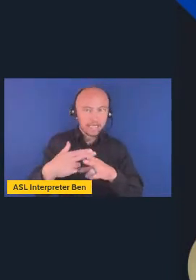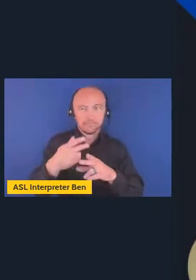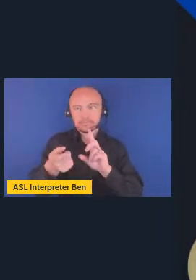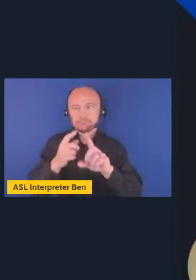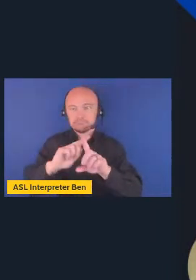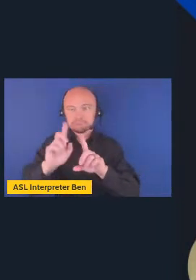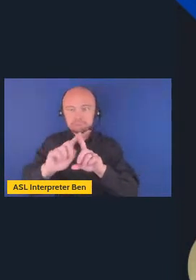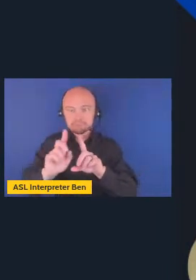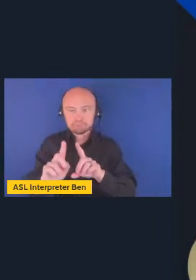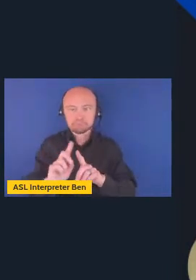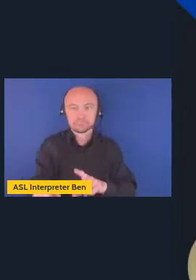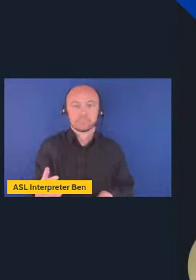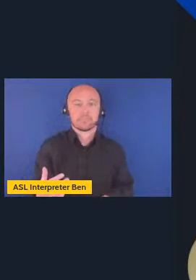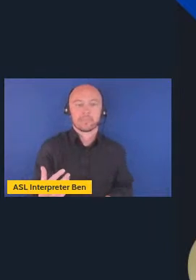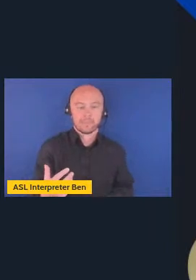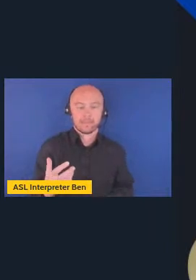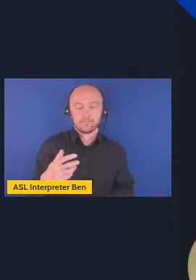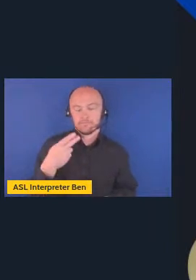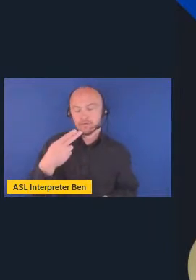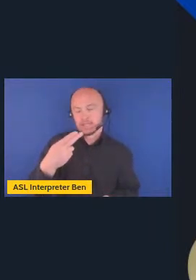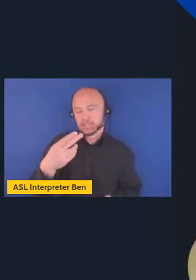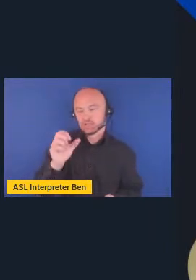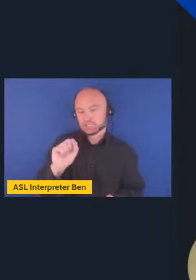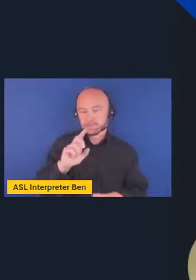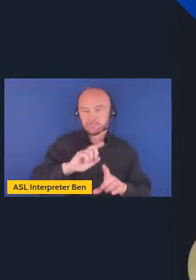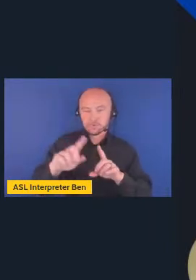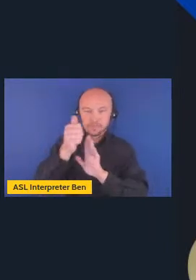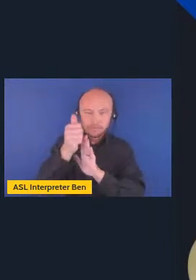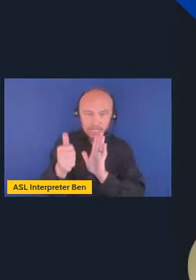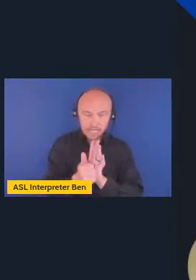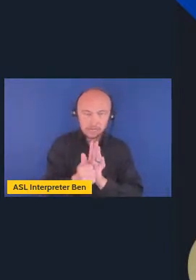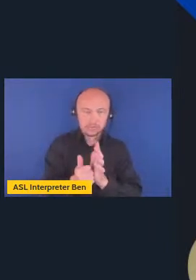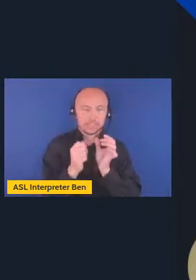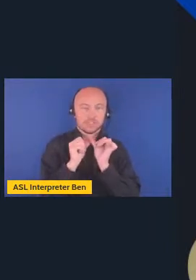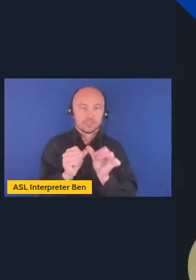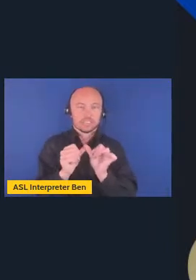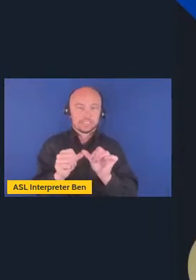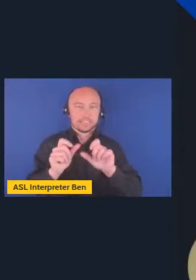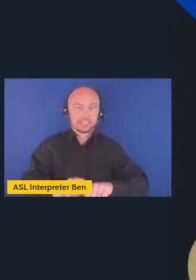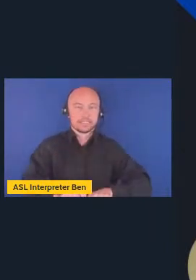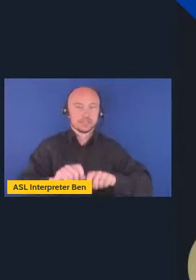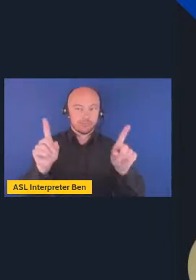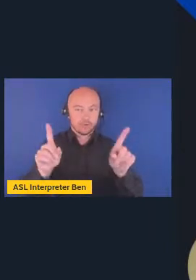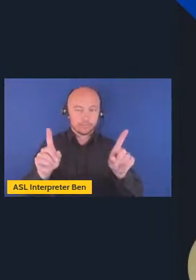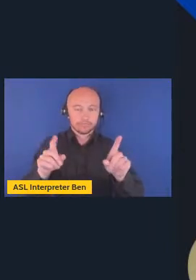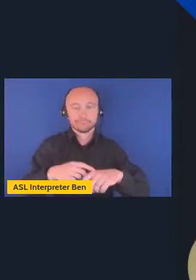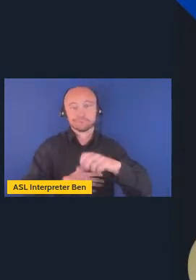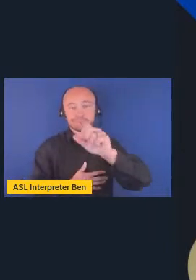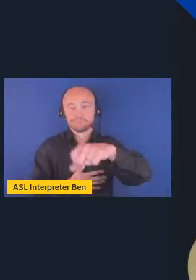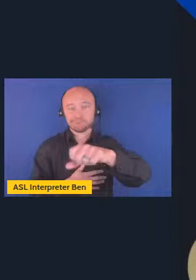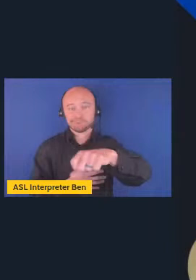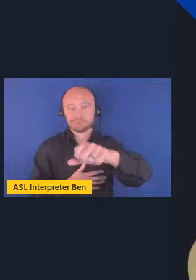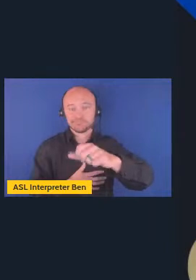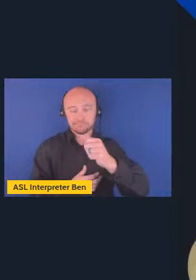those in the SSM for each account, and it was just one consistent deployment. And so it was a much cleaner. And